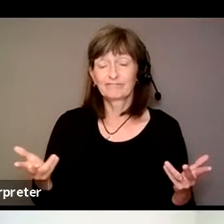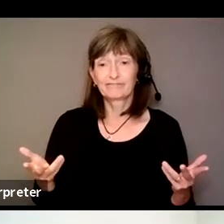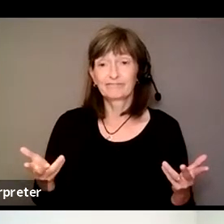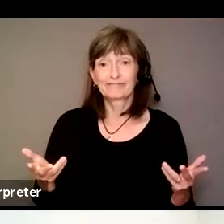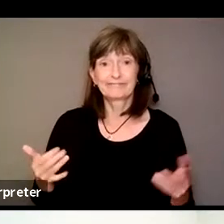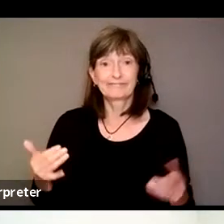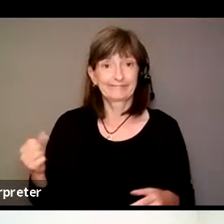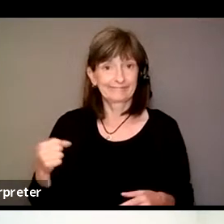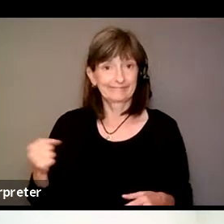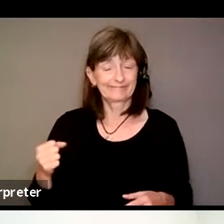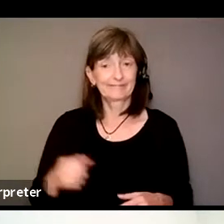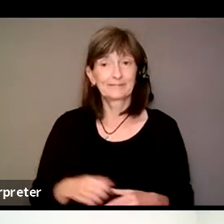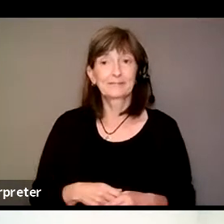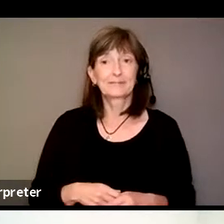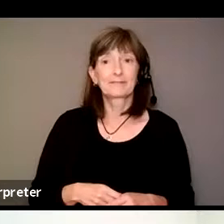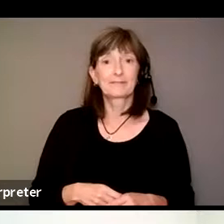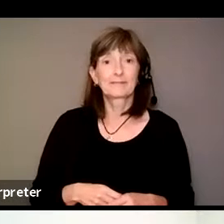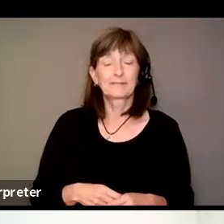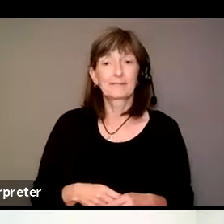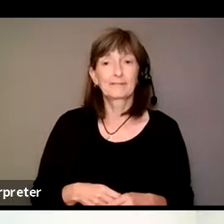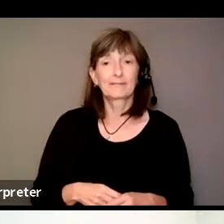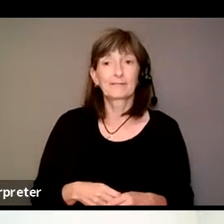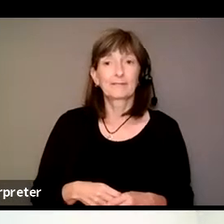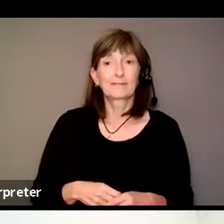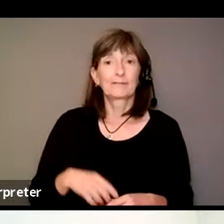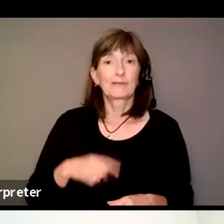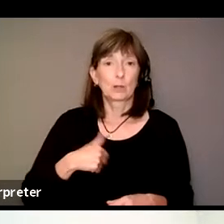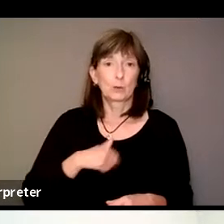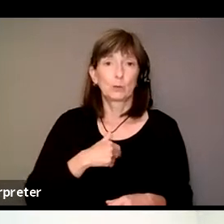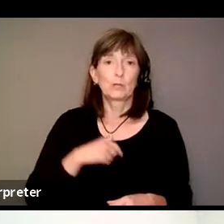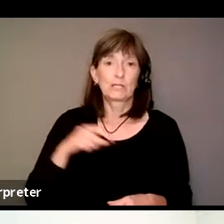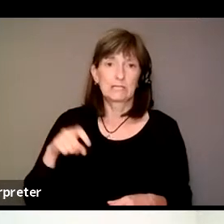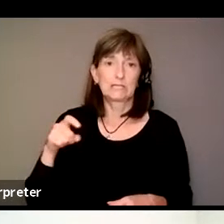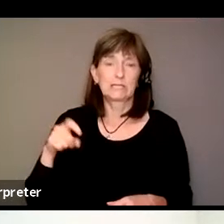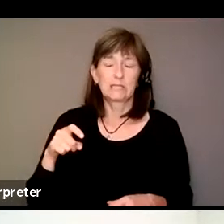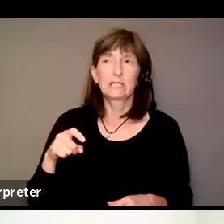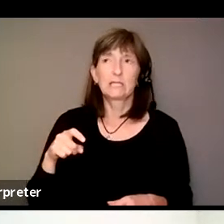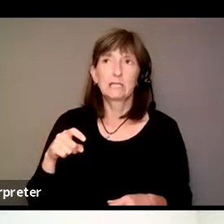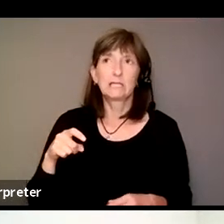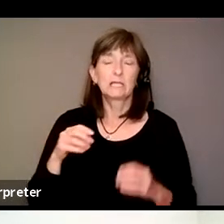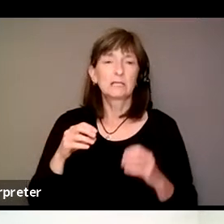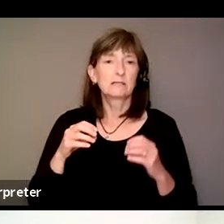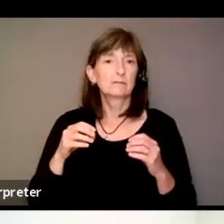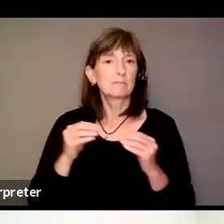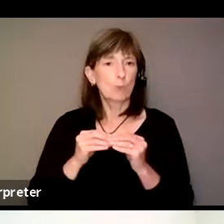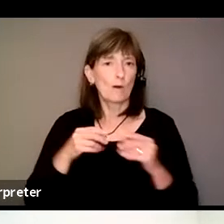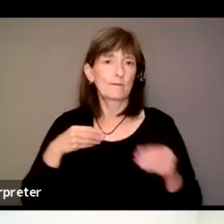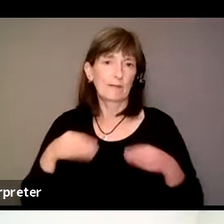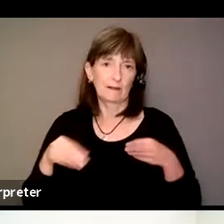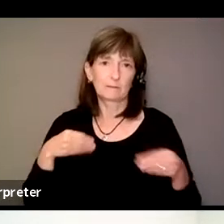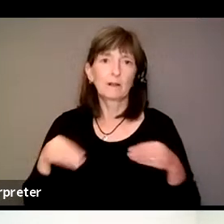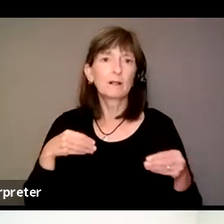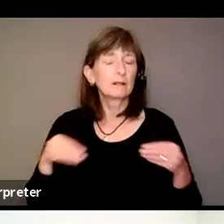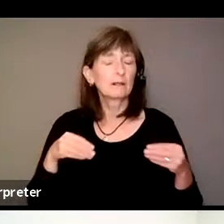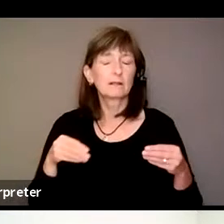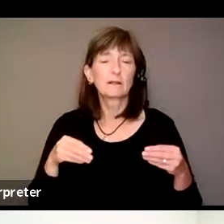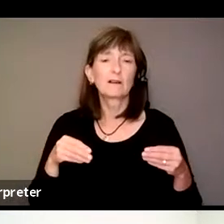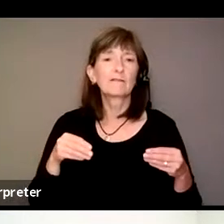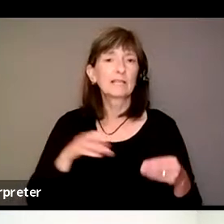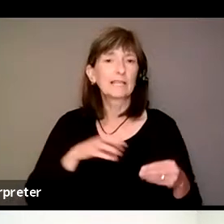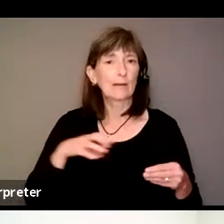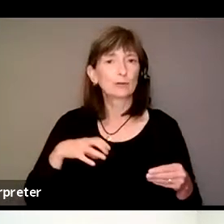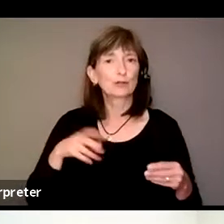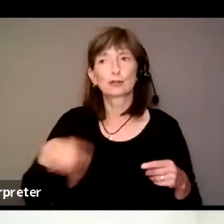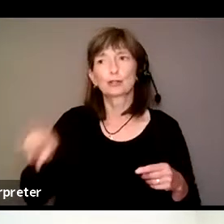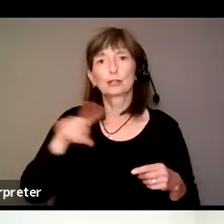for sure. I mean, I think, you know, we absolutely need to be more accommodating to the needs of, you know, the residents